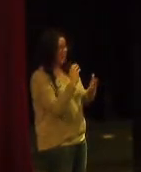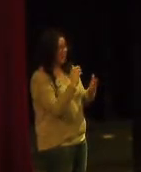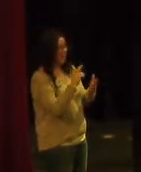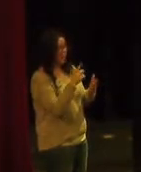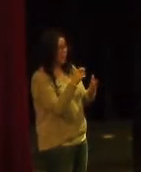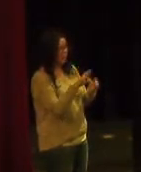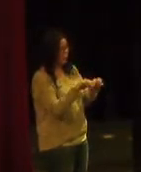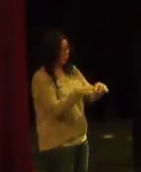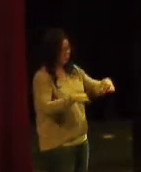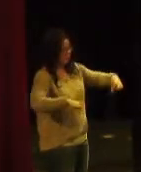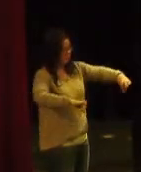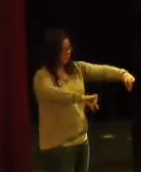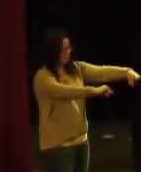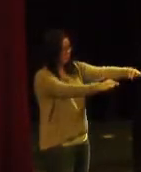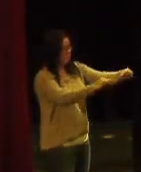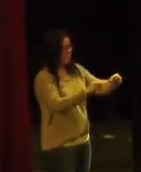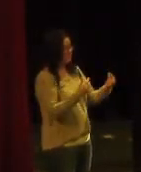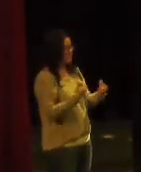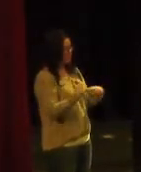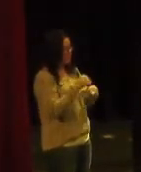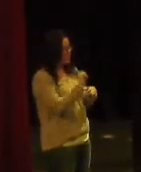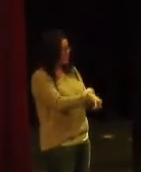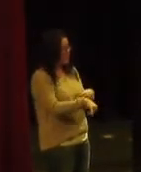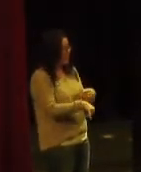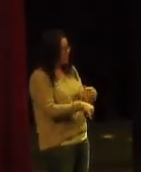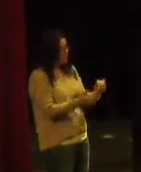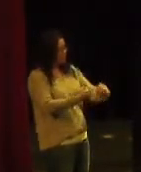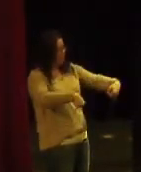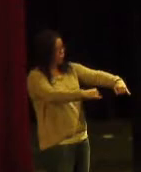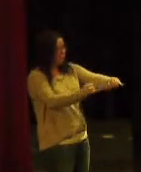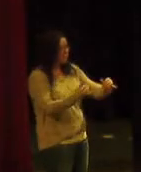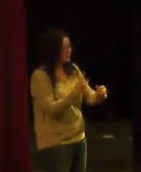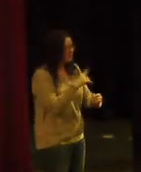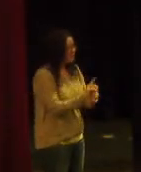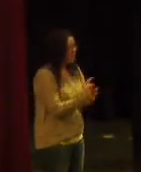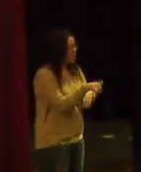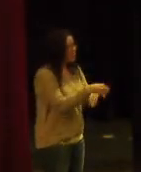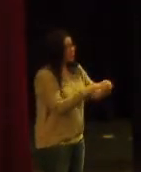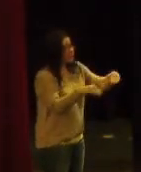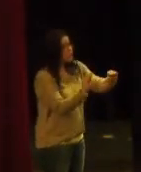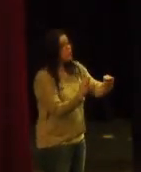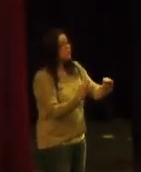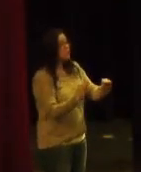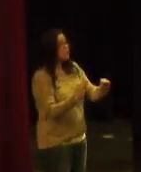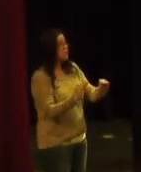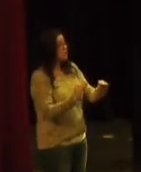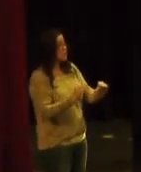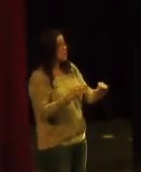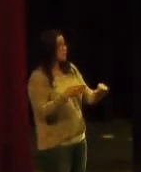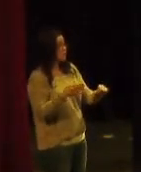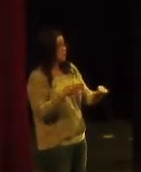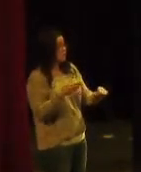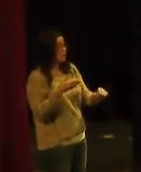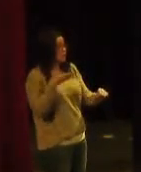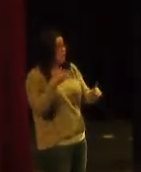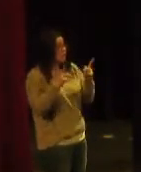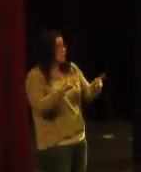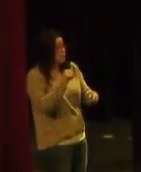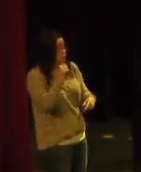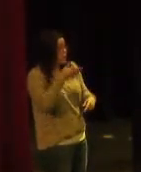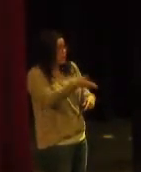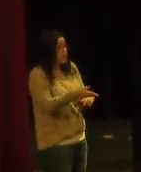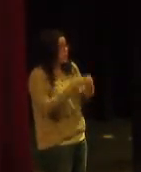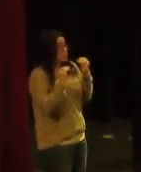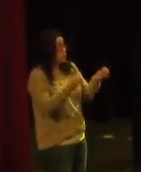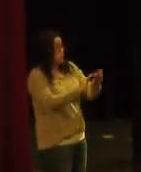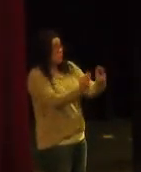kind of makes little gardens and boundaries and that sort of thing. When those people weren't there, there was no landscaping to be done at our house.